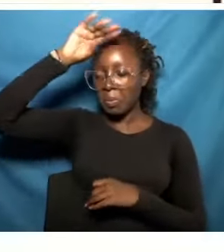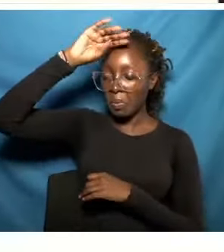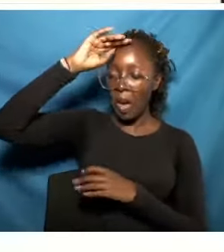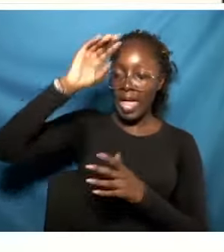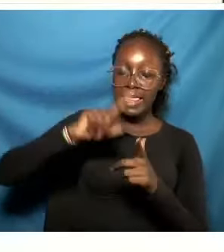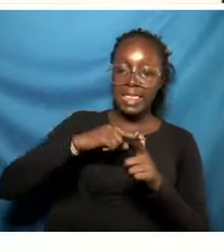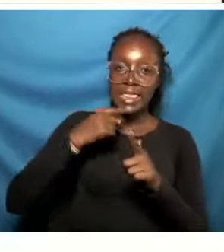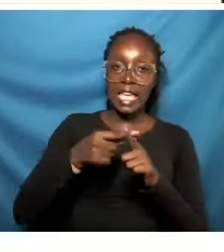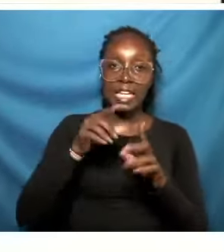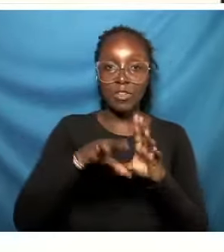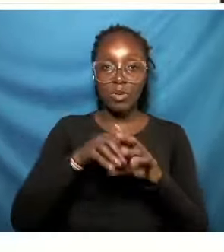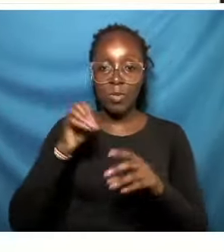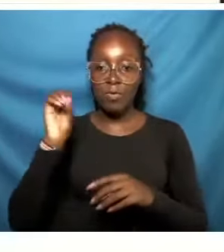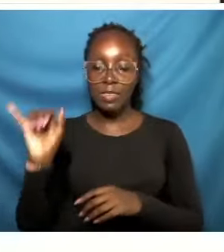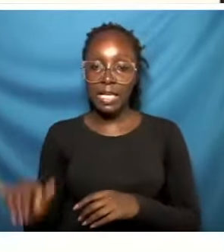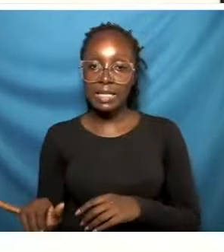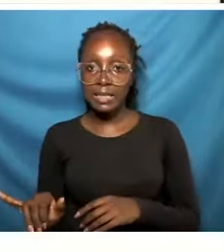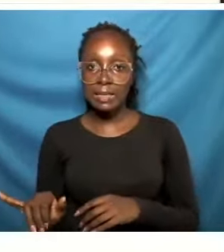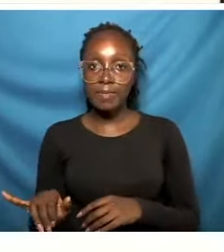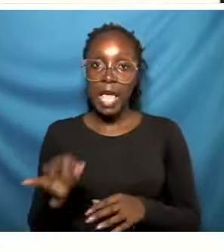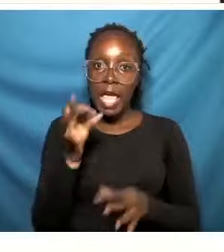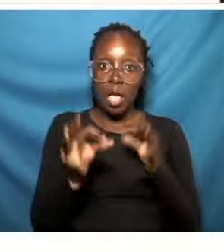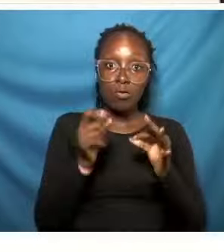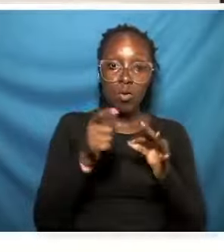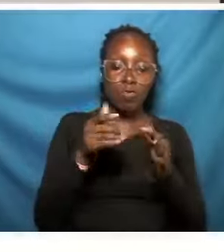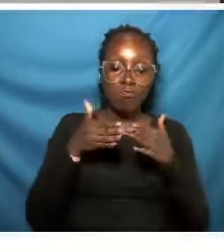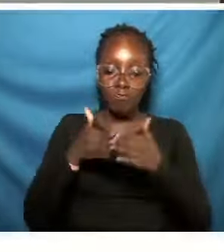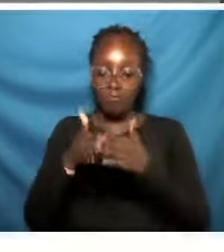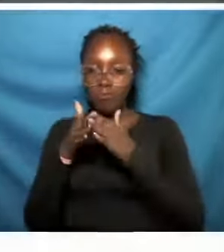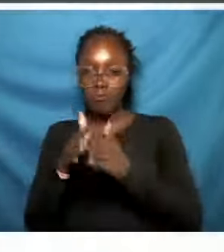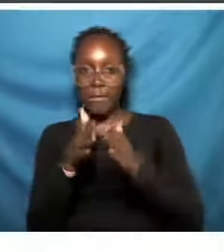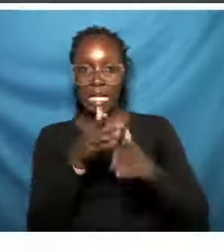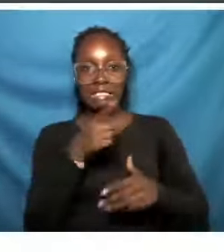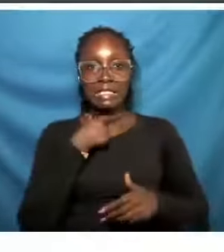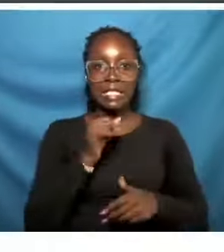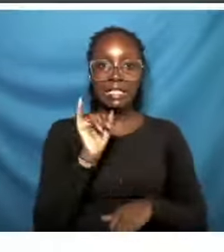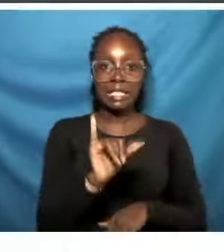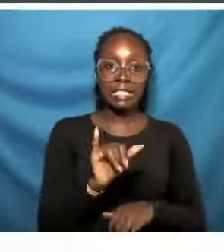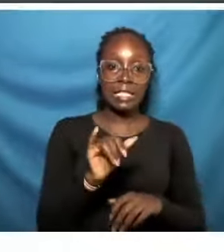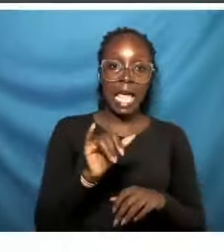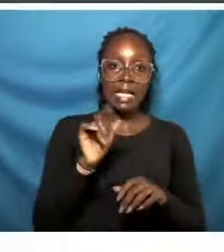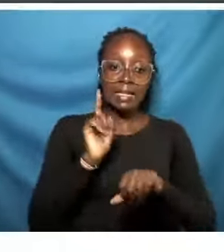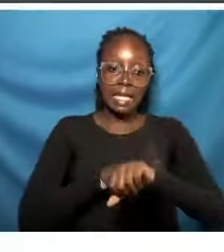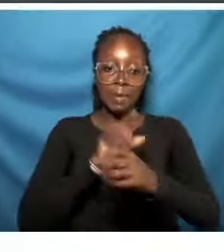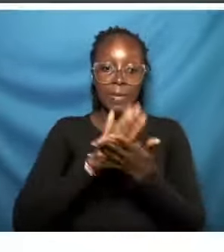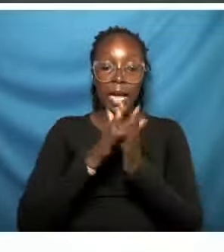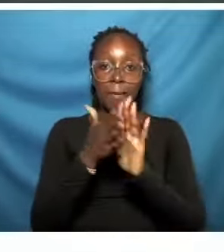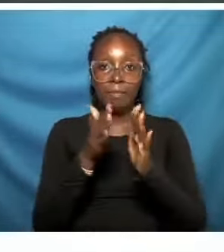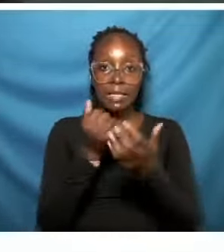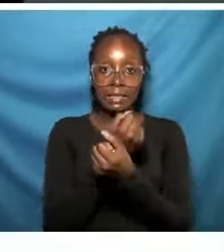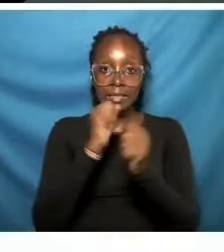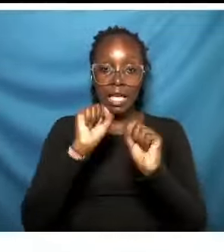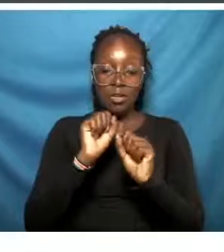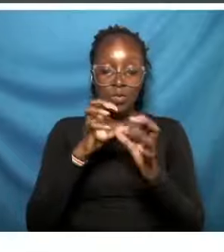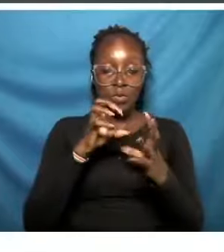If you are a sexually immoral person, at salvation, he removes that and then plants in you